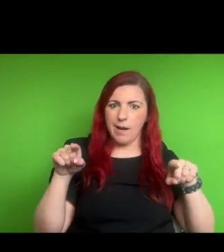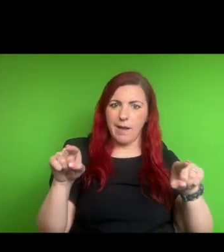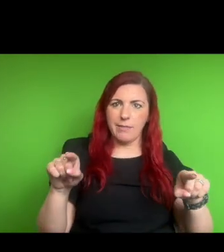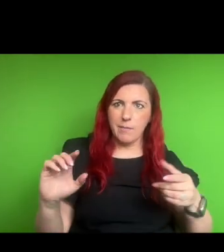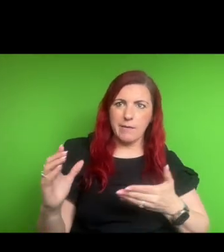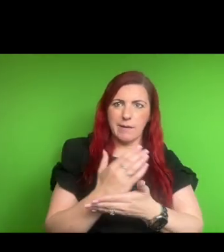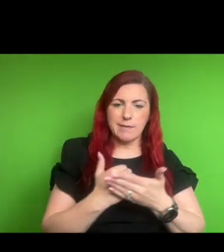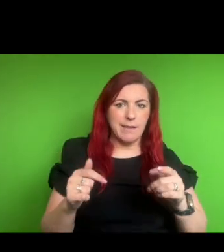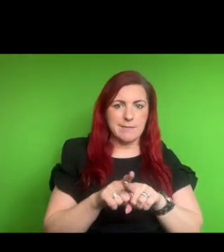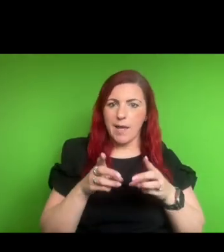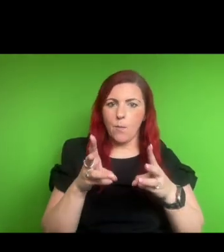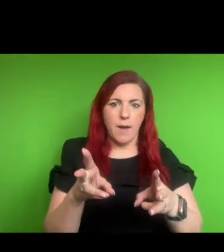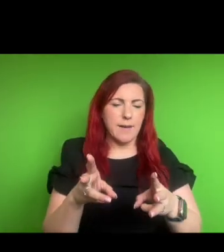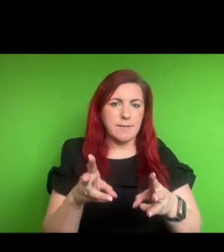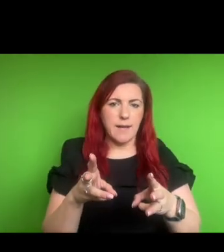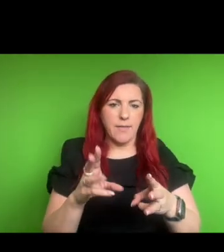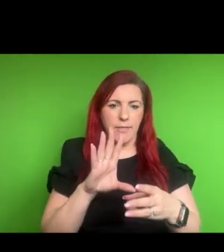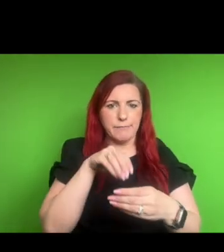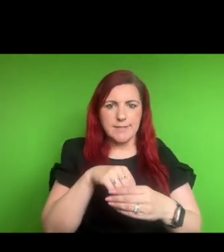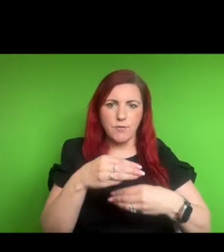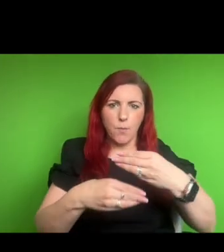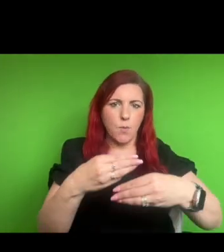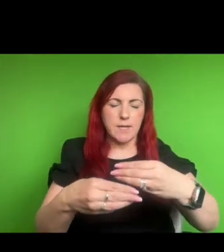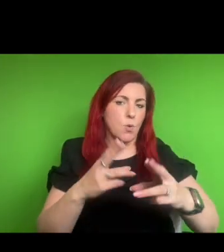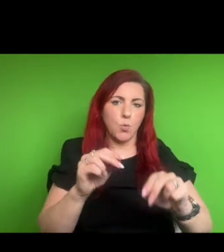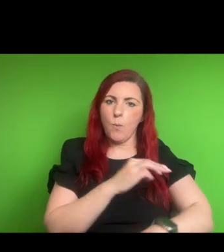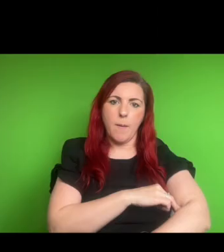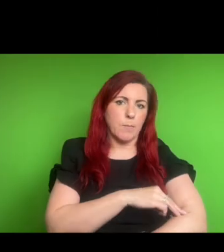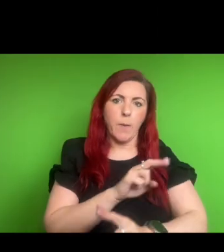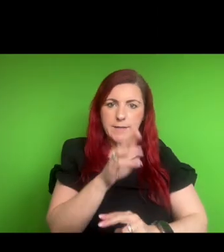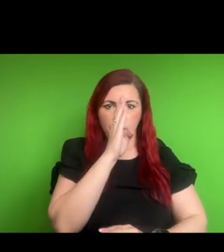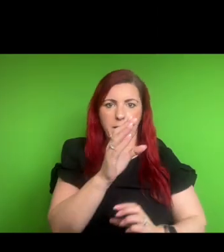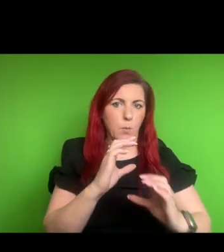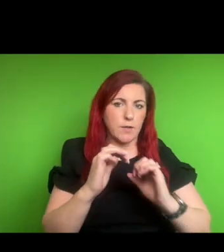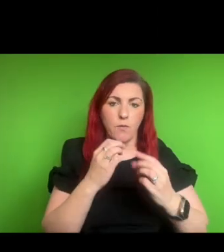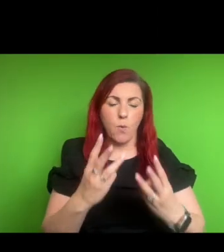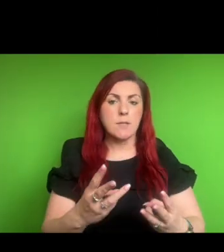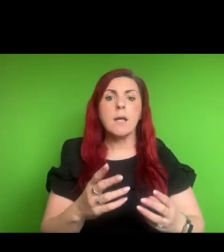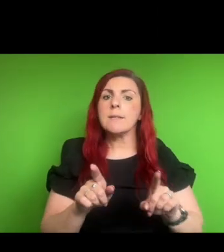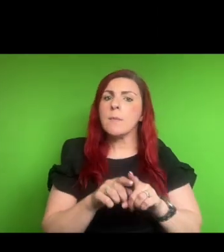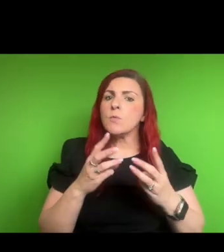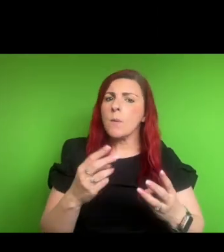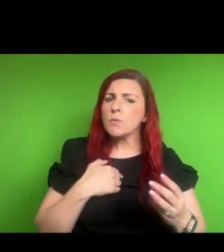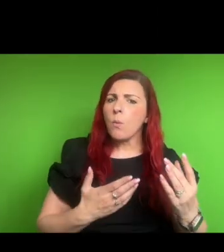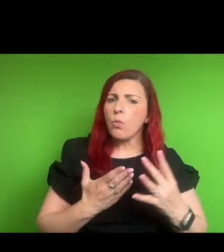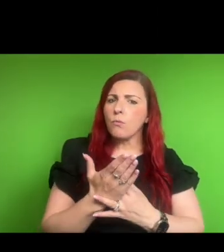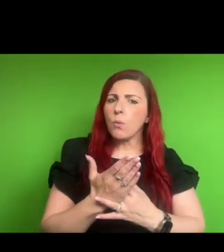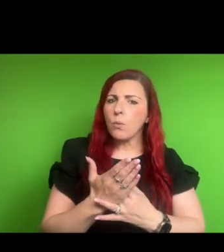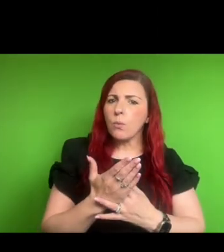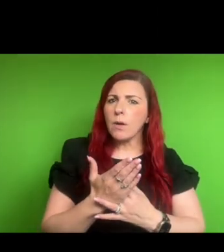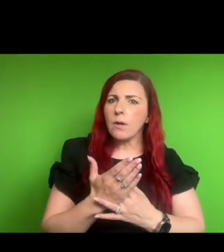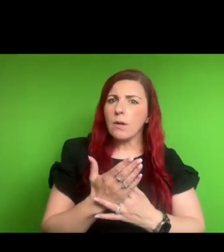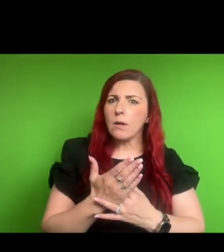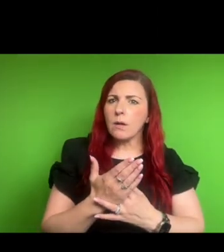manner for the process, but absolutely no problem there. And if you wish, do you want me to go through the Your